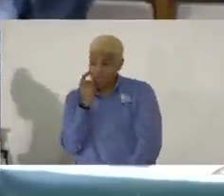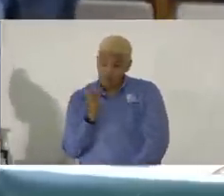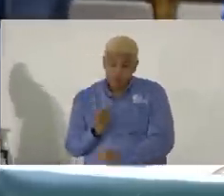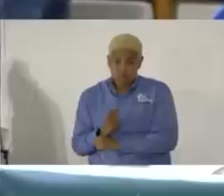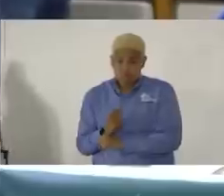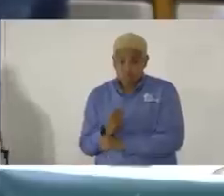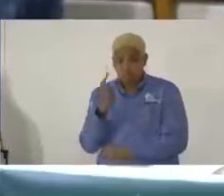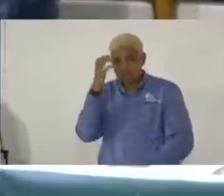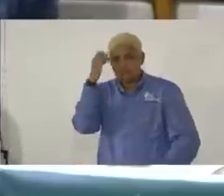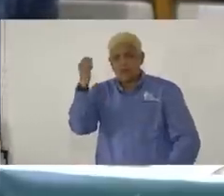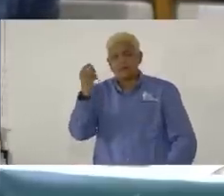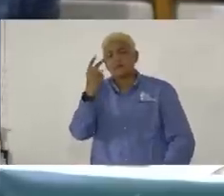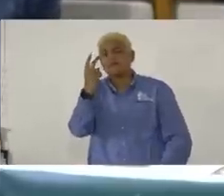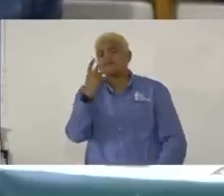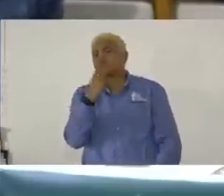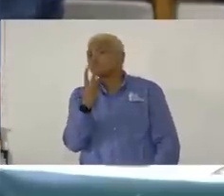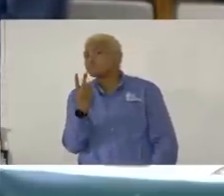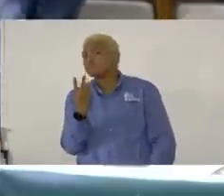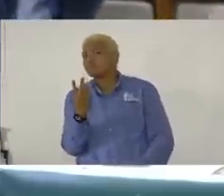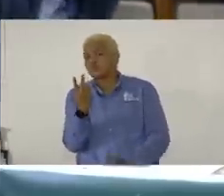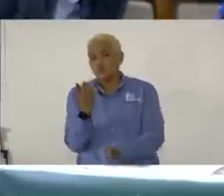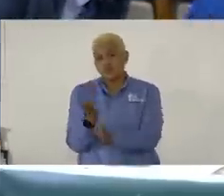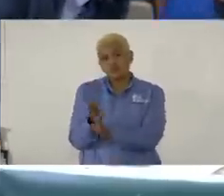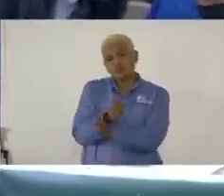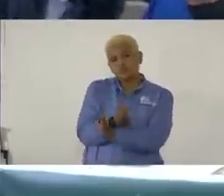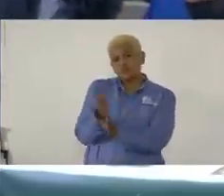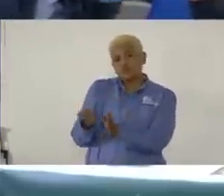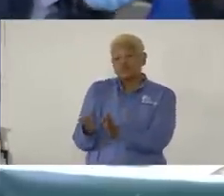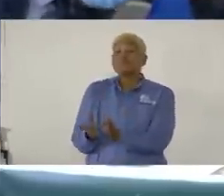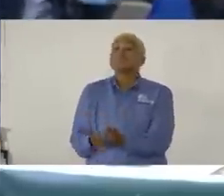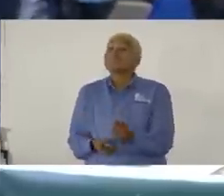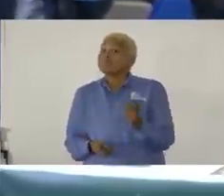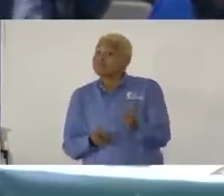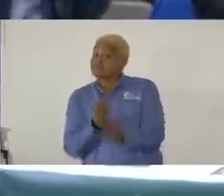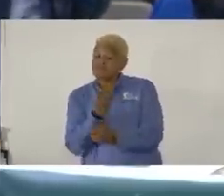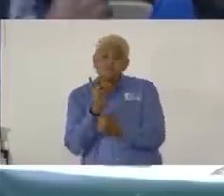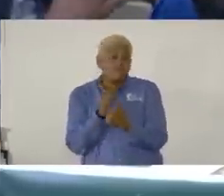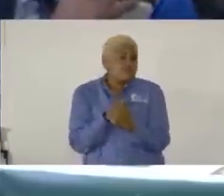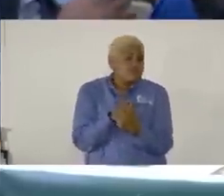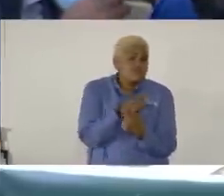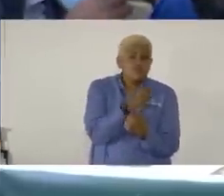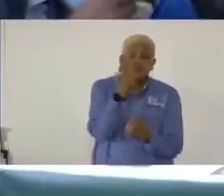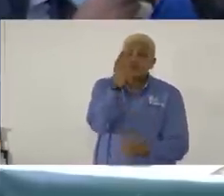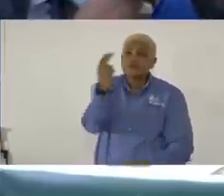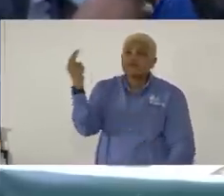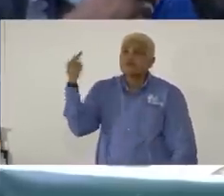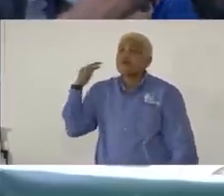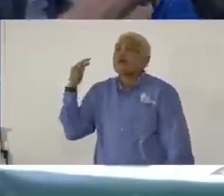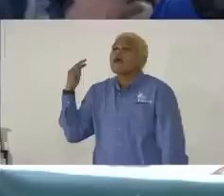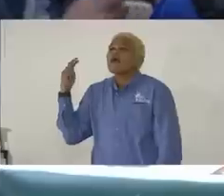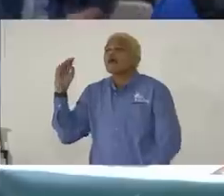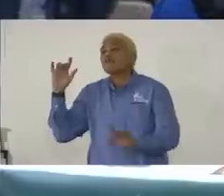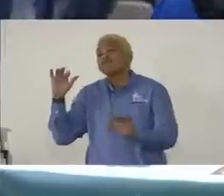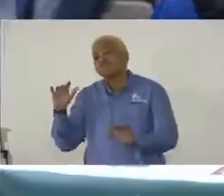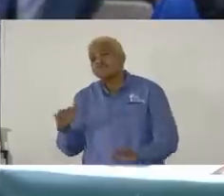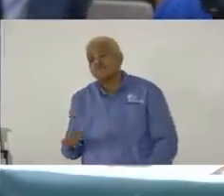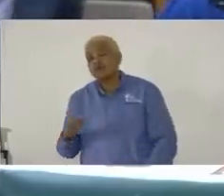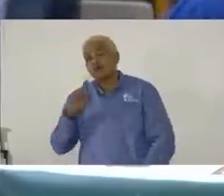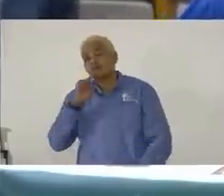is twofold. On one hand, we reflect and do